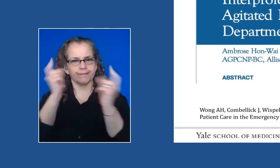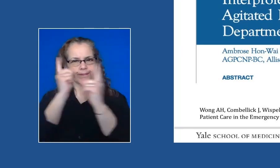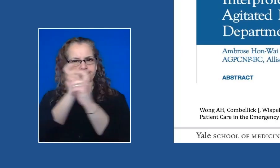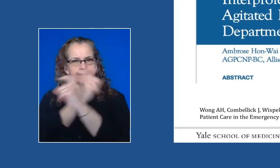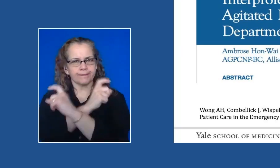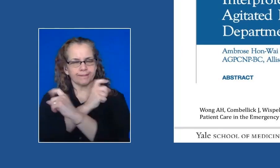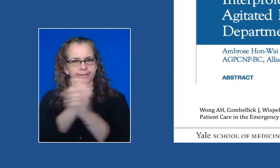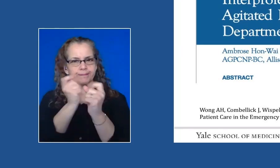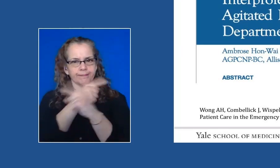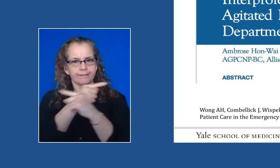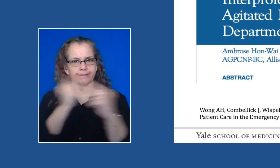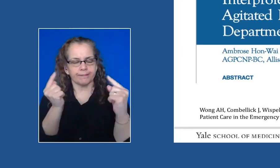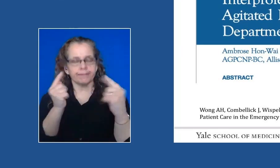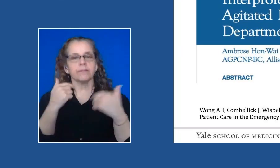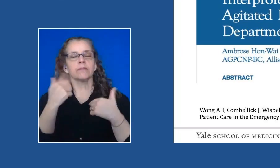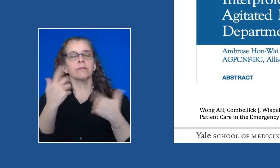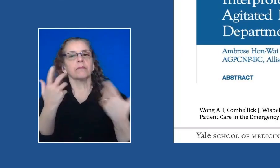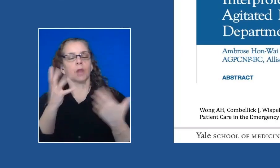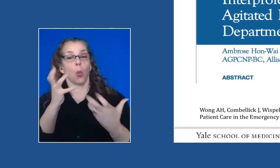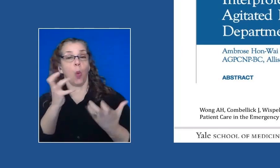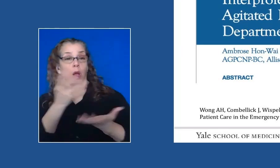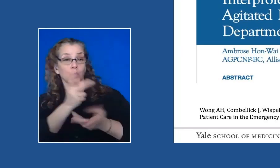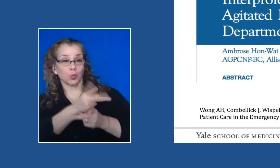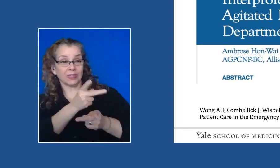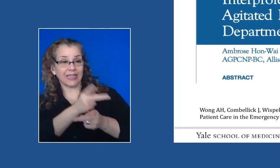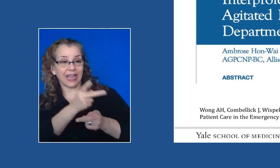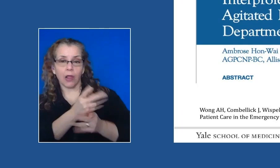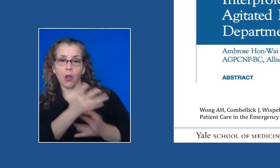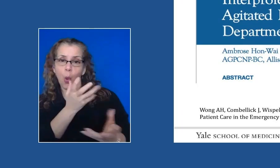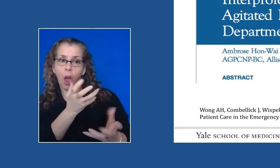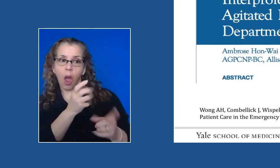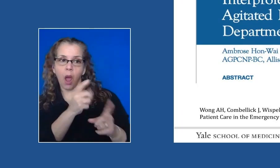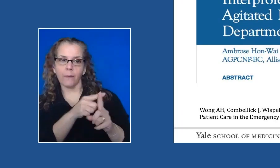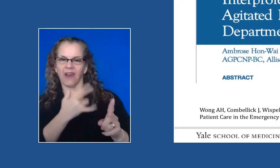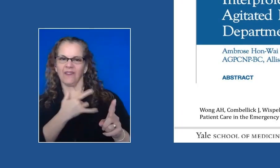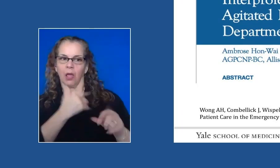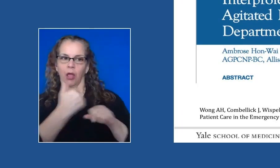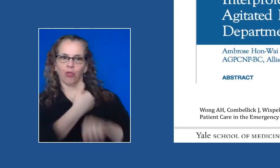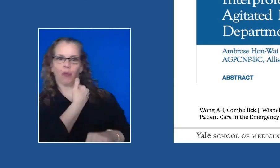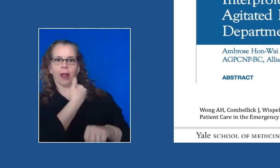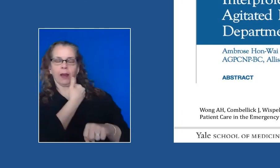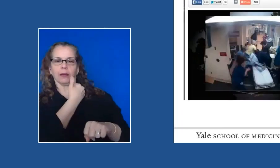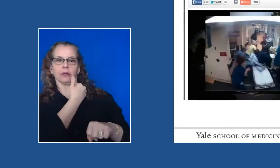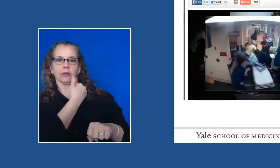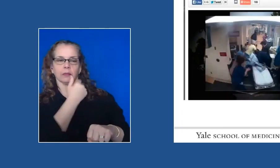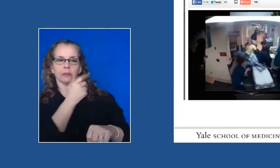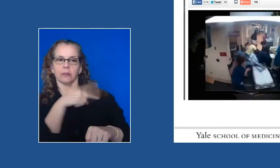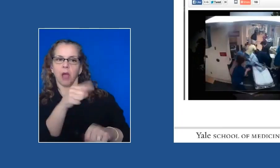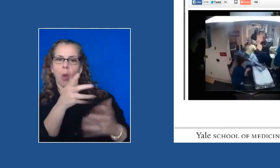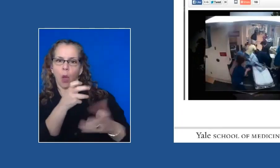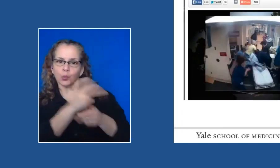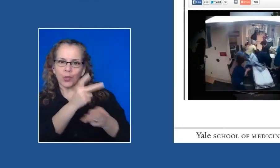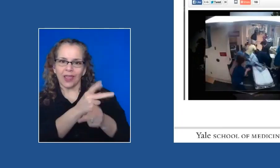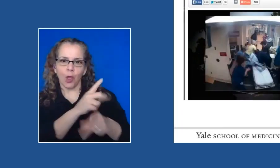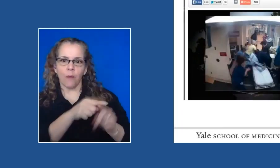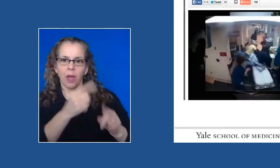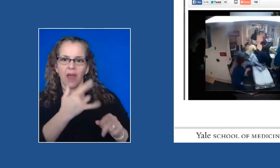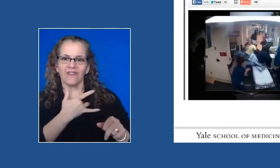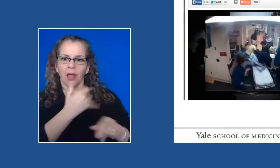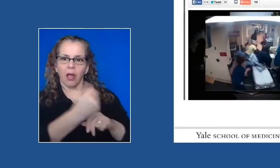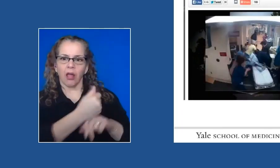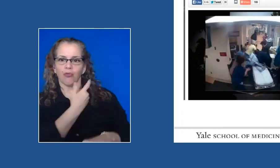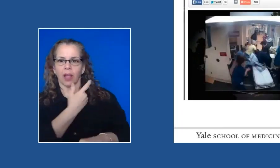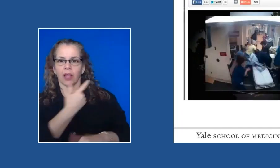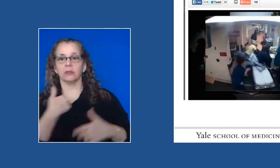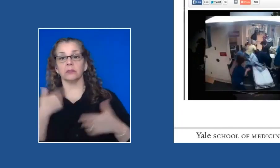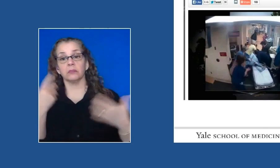patient in the best interests for them, but at the same time being threatened by these people that they're trying to care for. And so